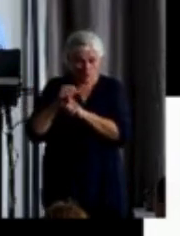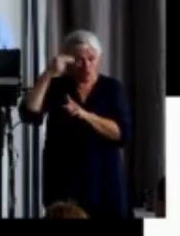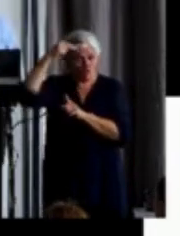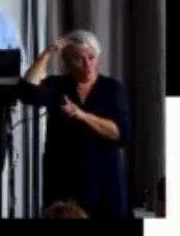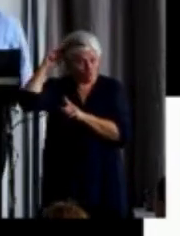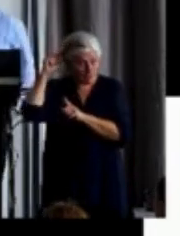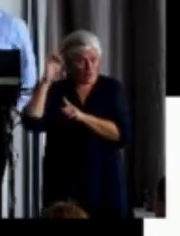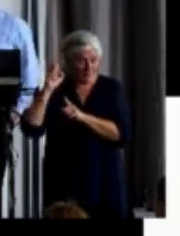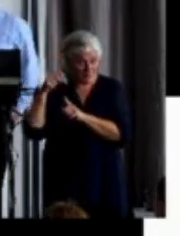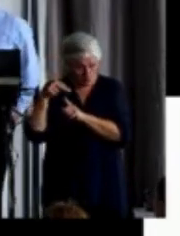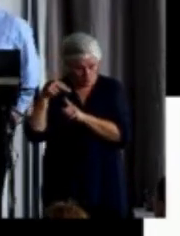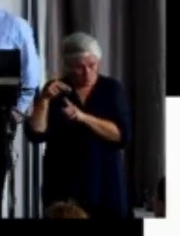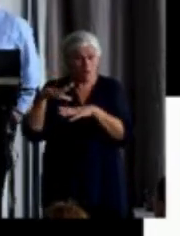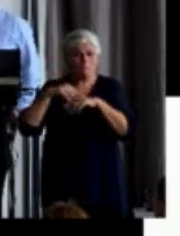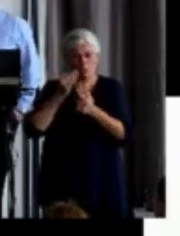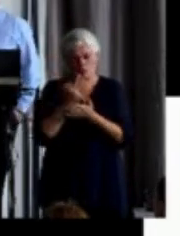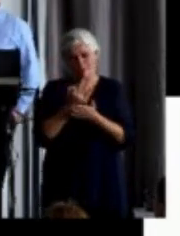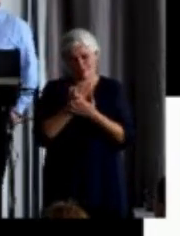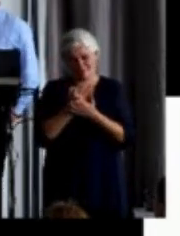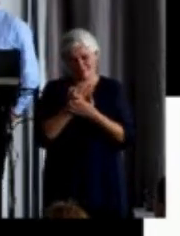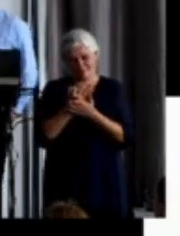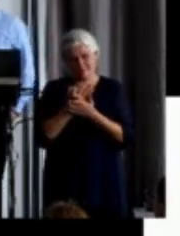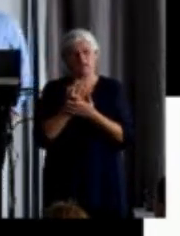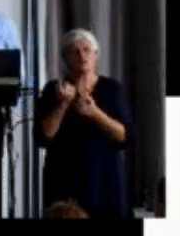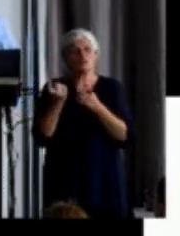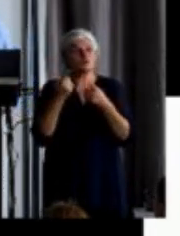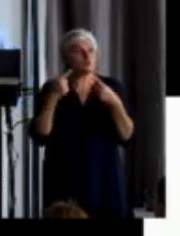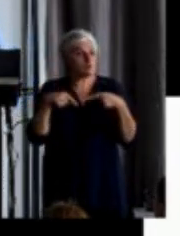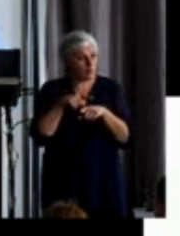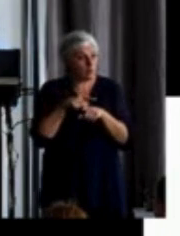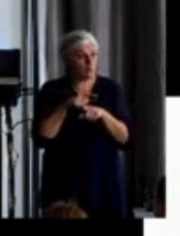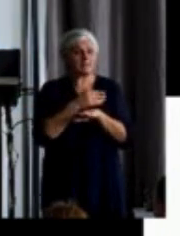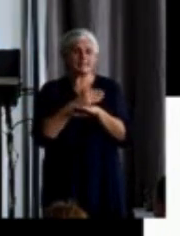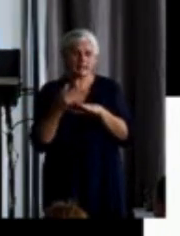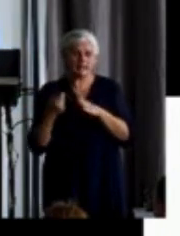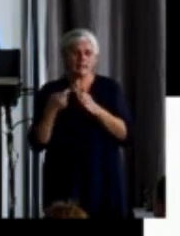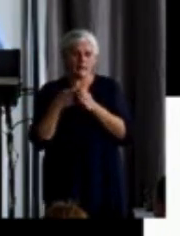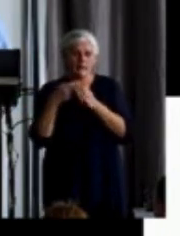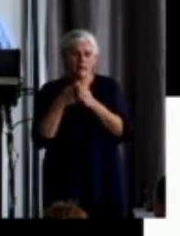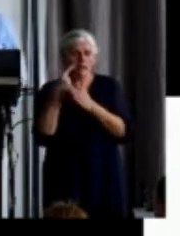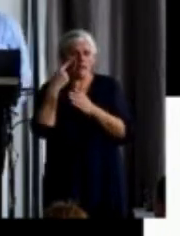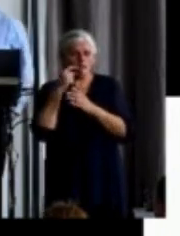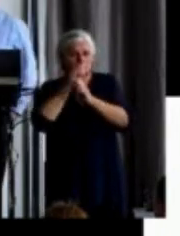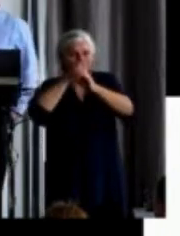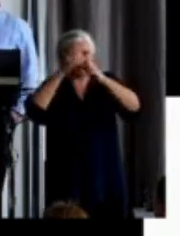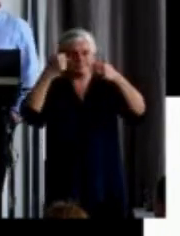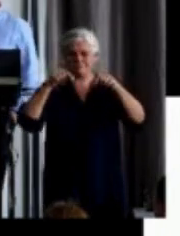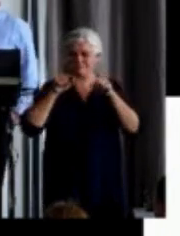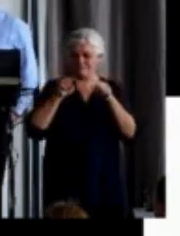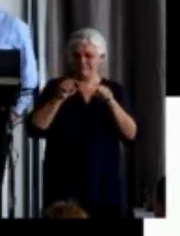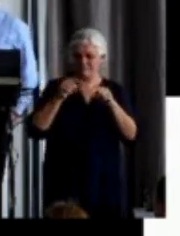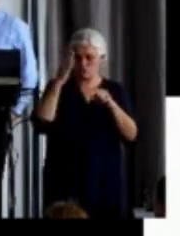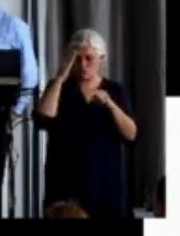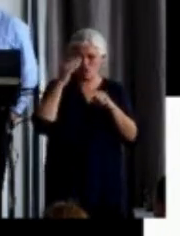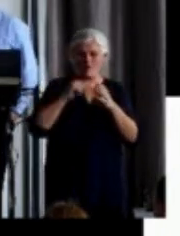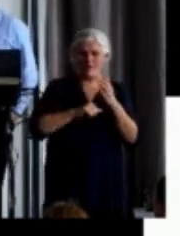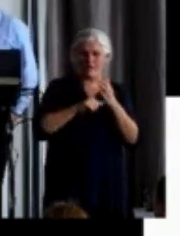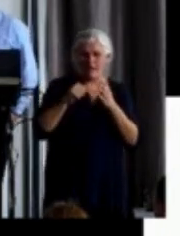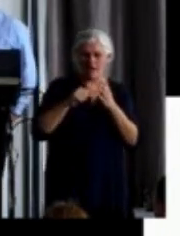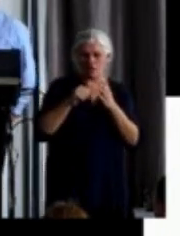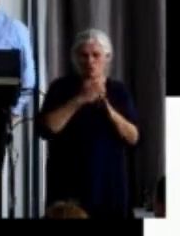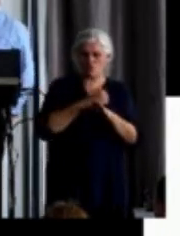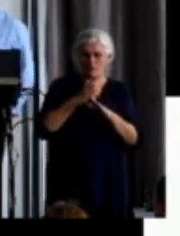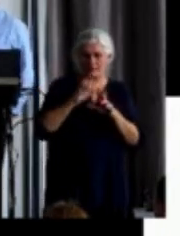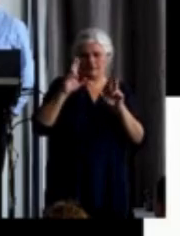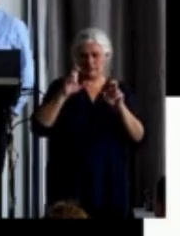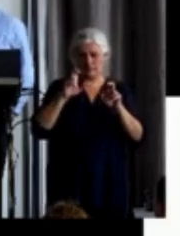neurological condition, and it's the most common. So we start to add these pictures together, that the age of chronicity, as